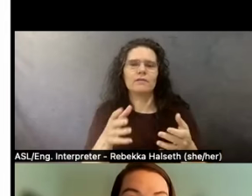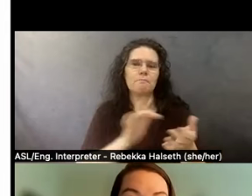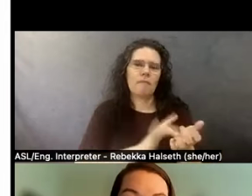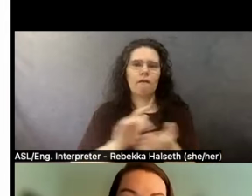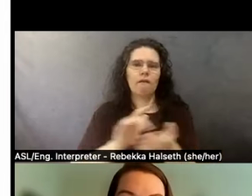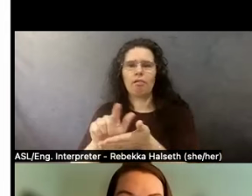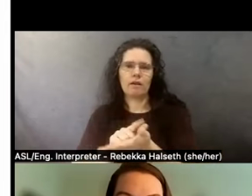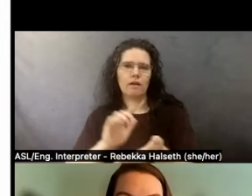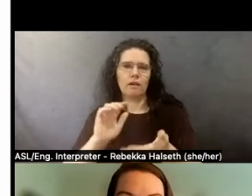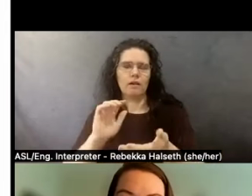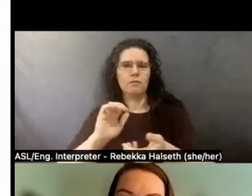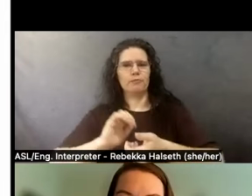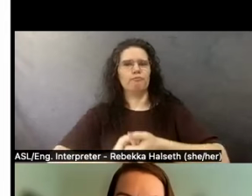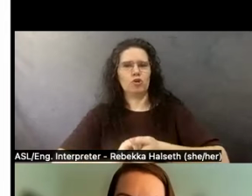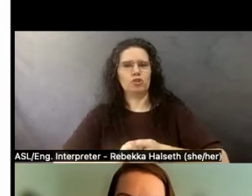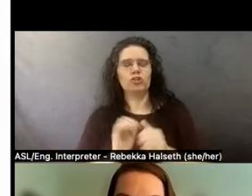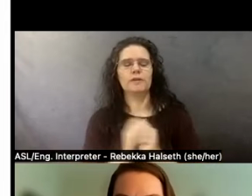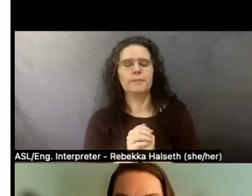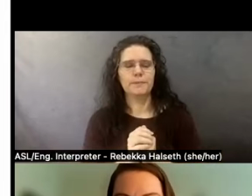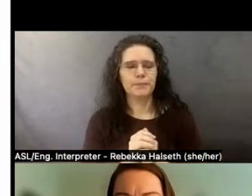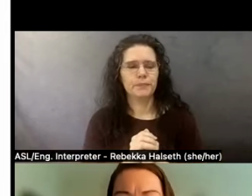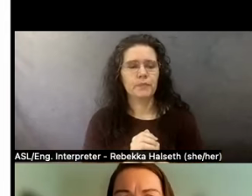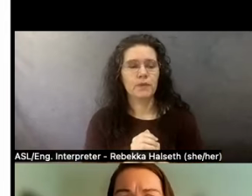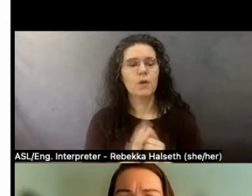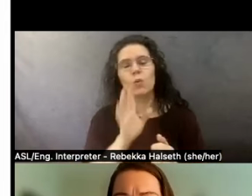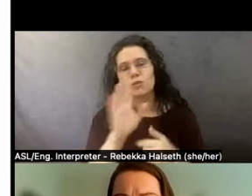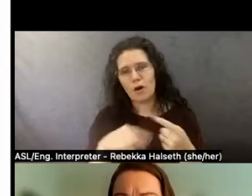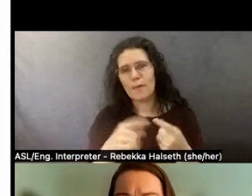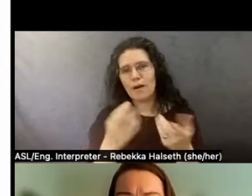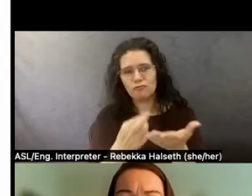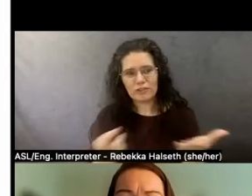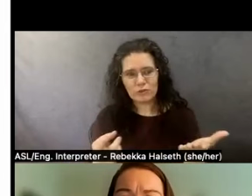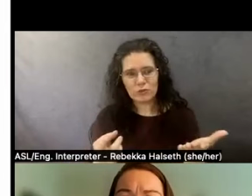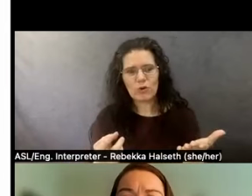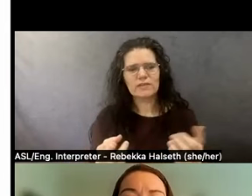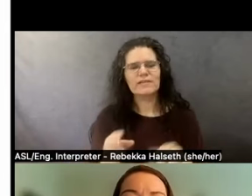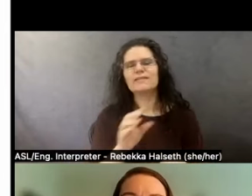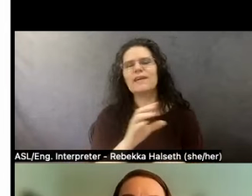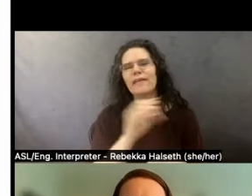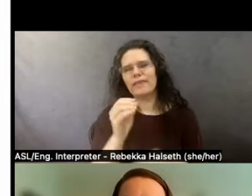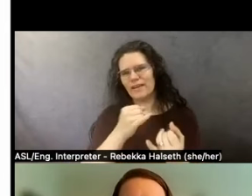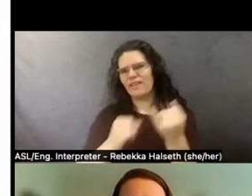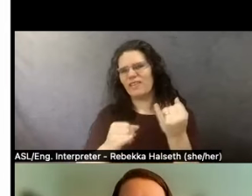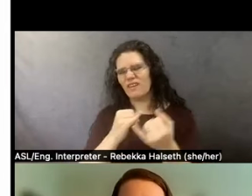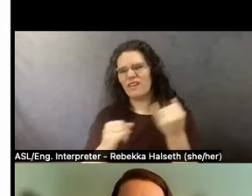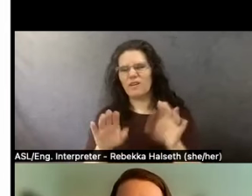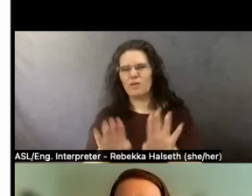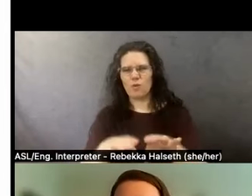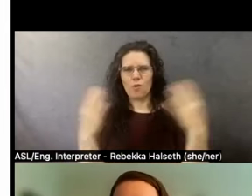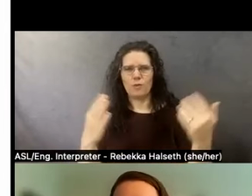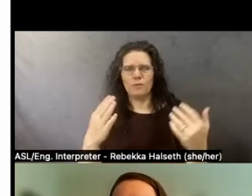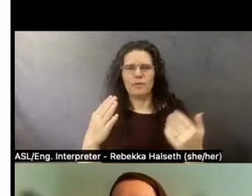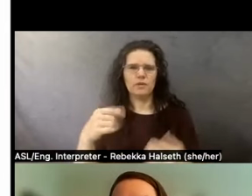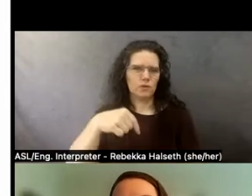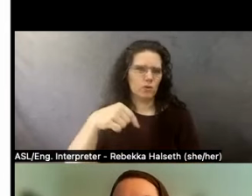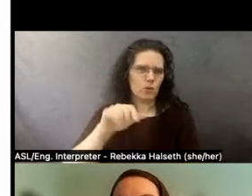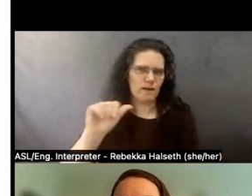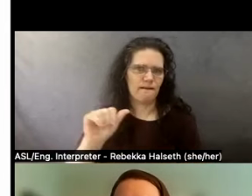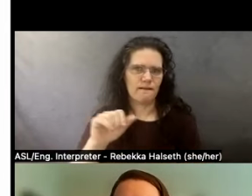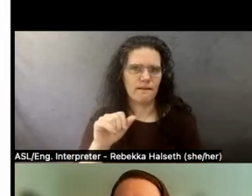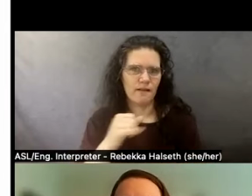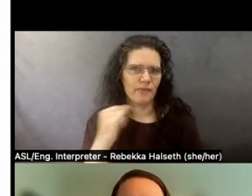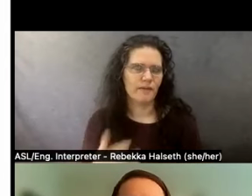bit about some of the resources that are available. And then as we have for each of the others, there will be an open and available question and answer